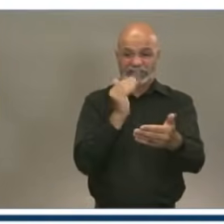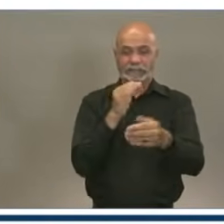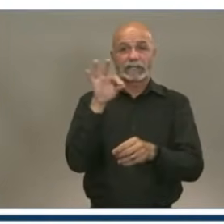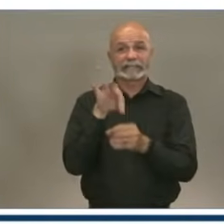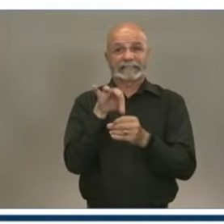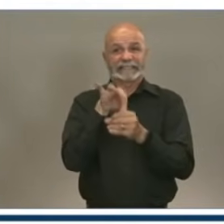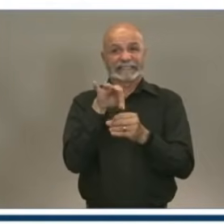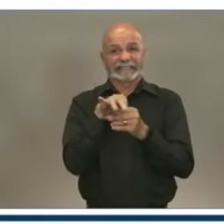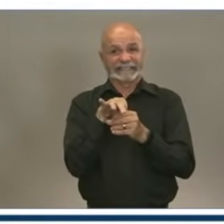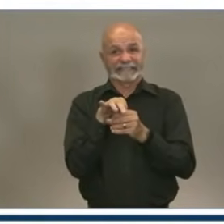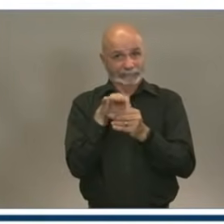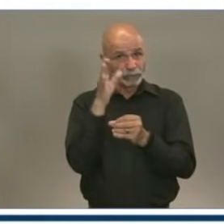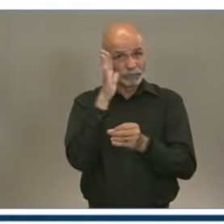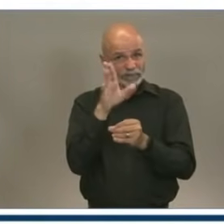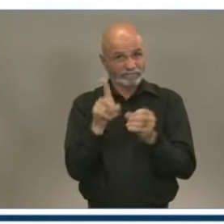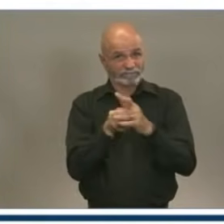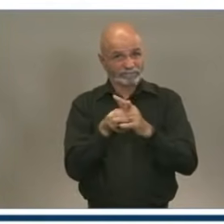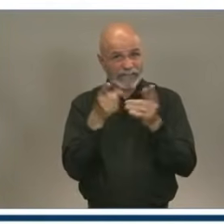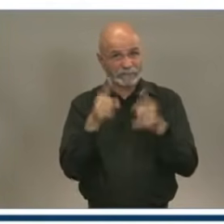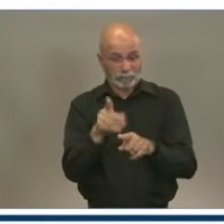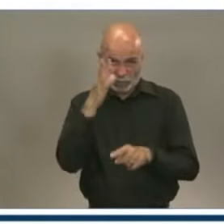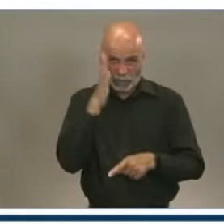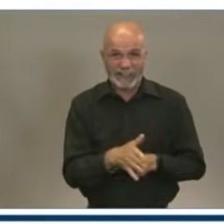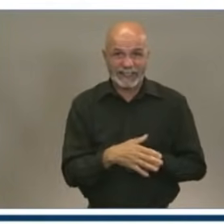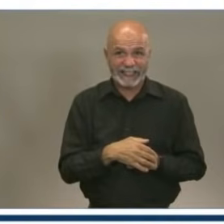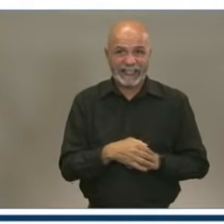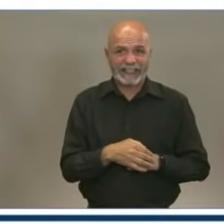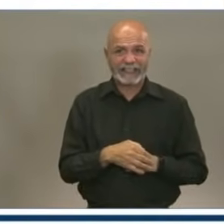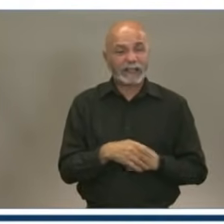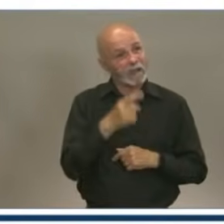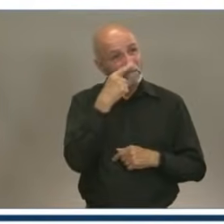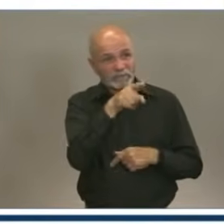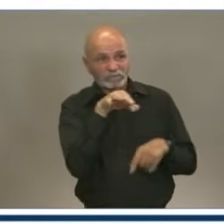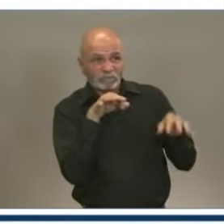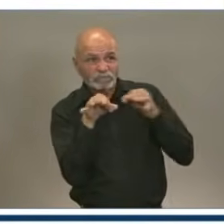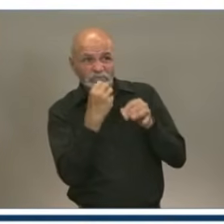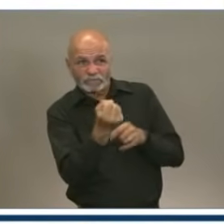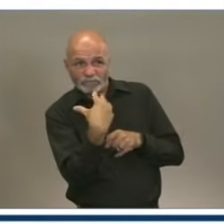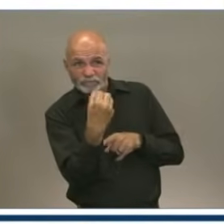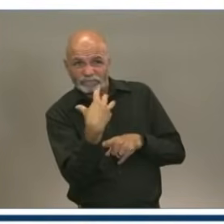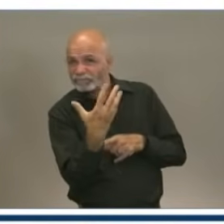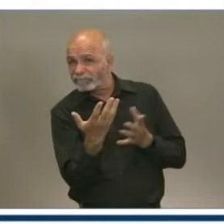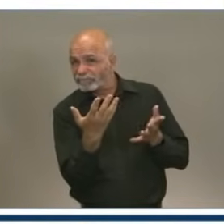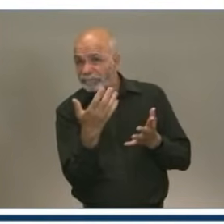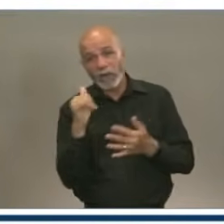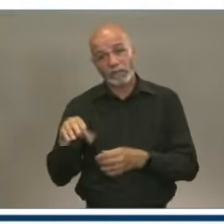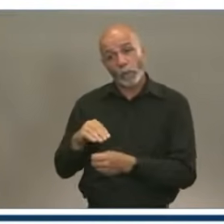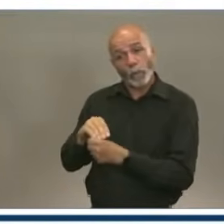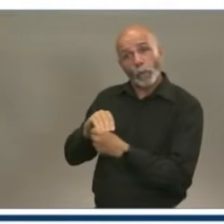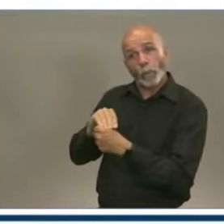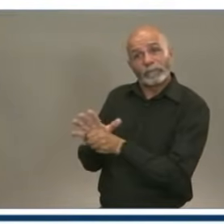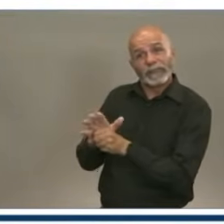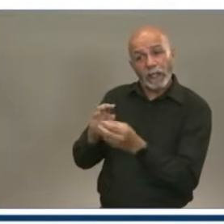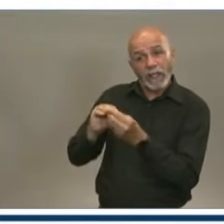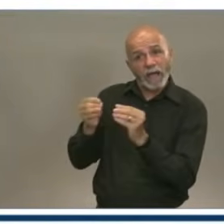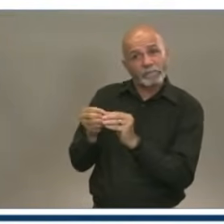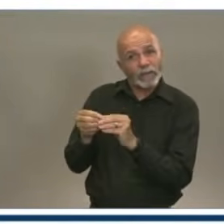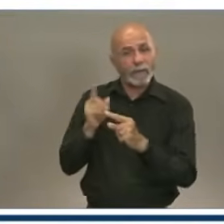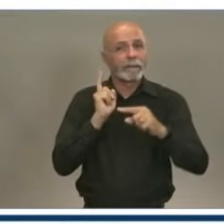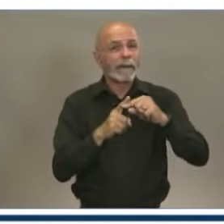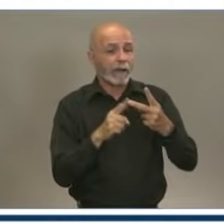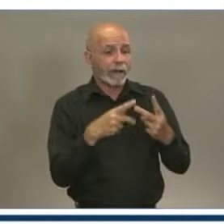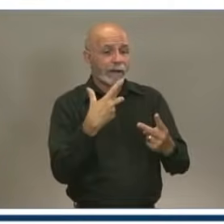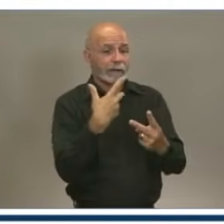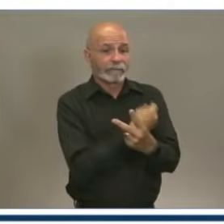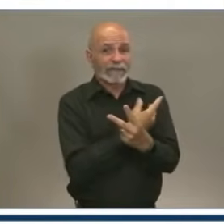imminent. I'm wondering if you can tell us a little bit about how much COVID case numbers and vaccine levels factor into your decision around